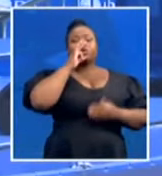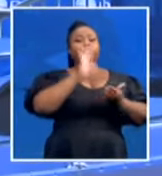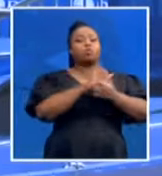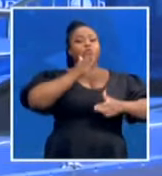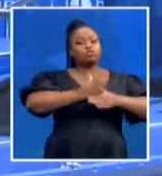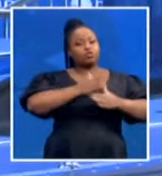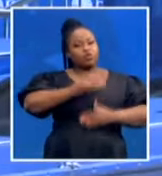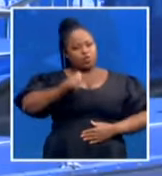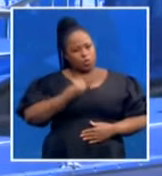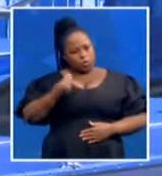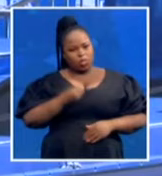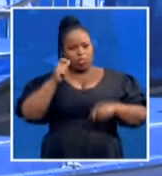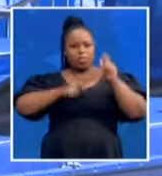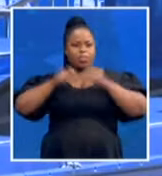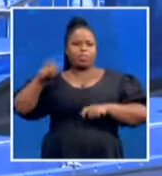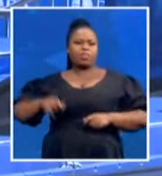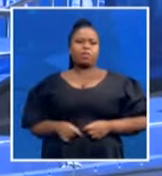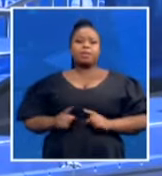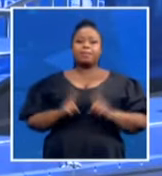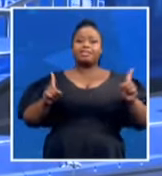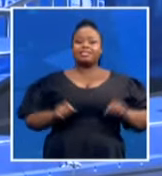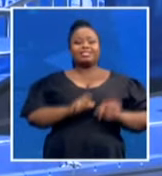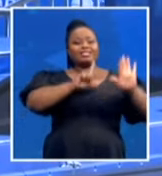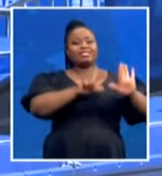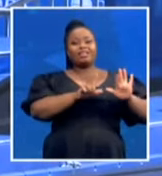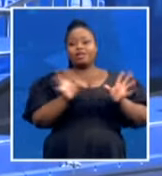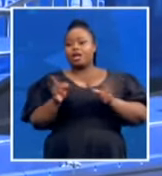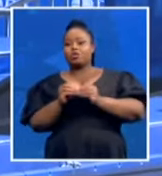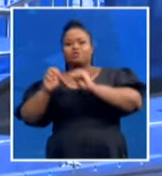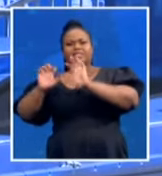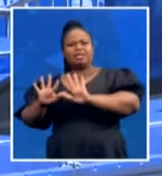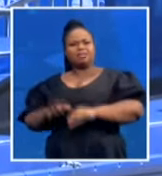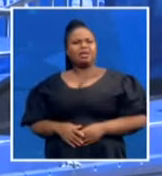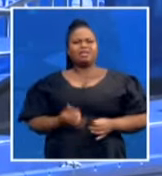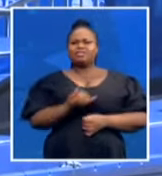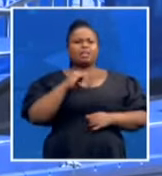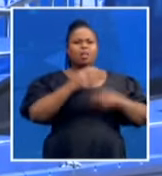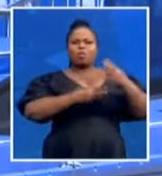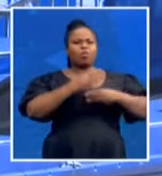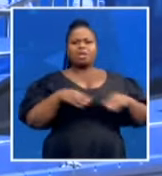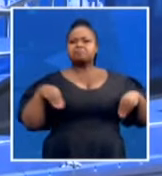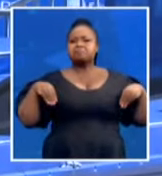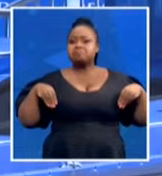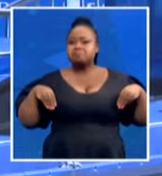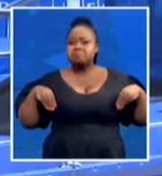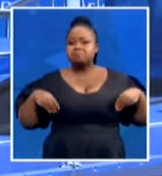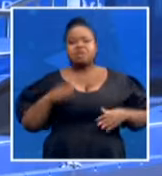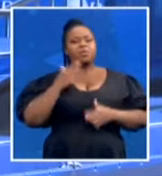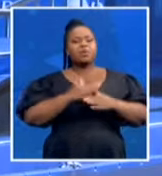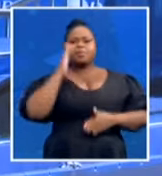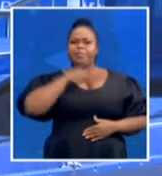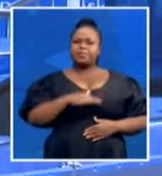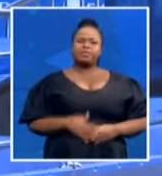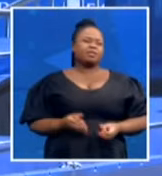while 7 out of 10 of them are without imisebenzi. Many will promise to be tough on